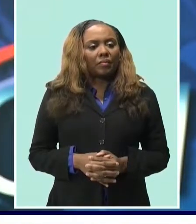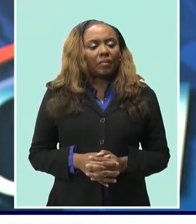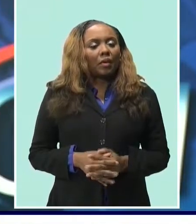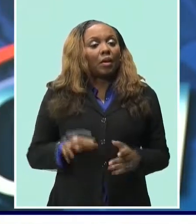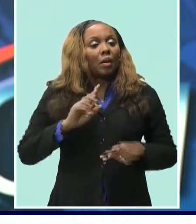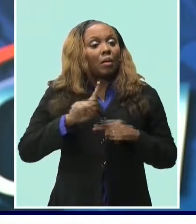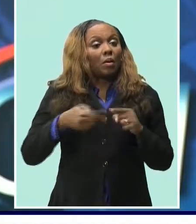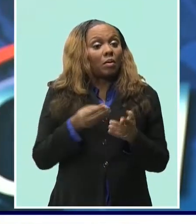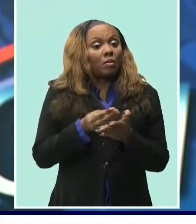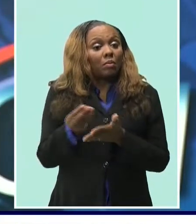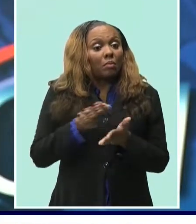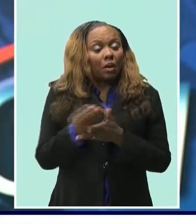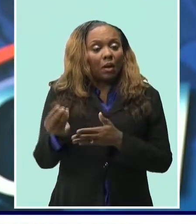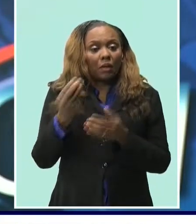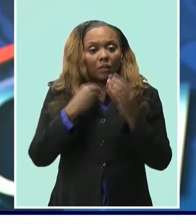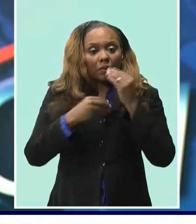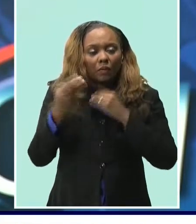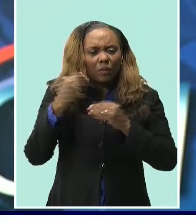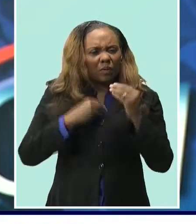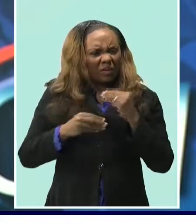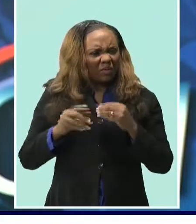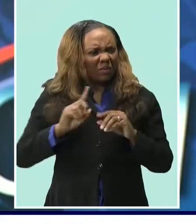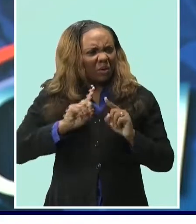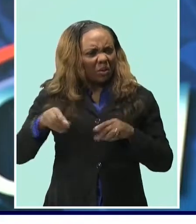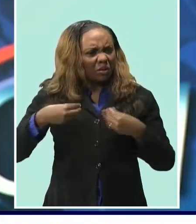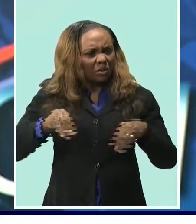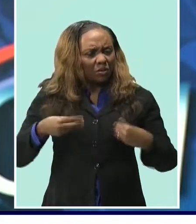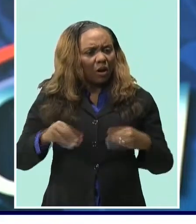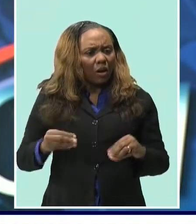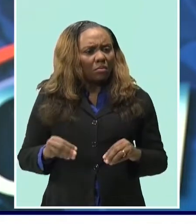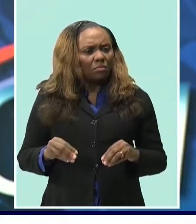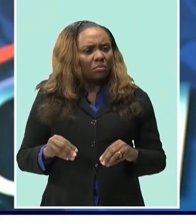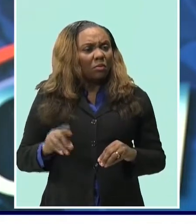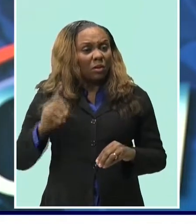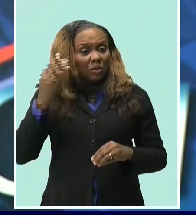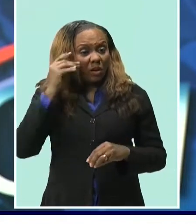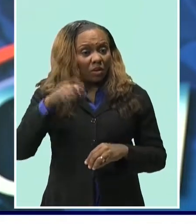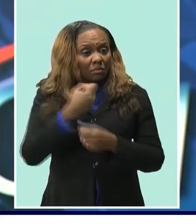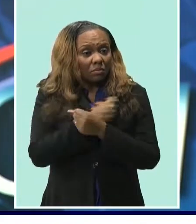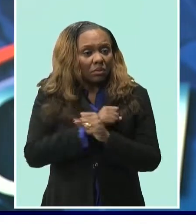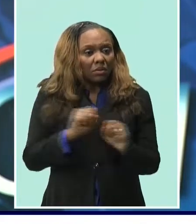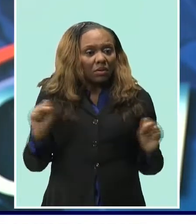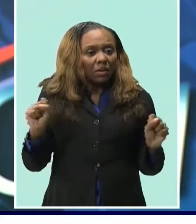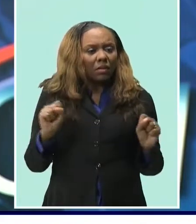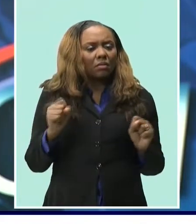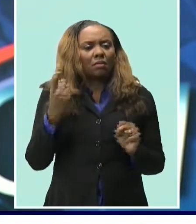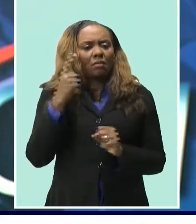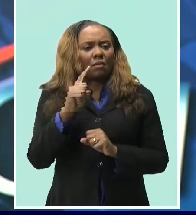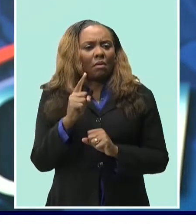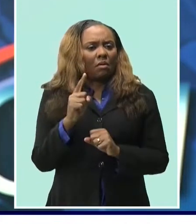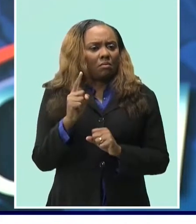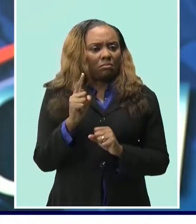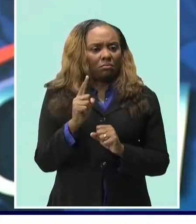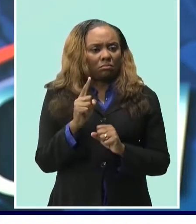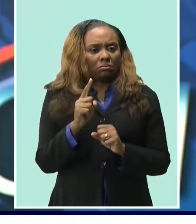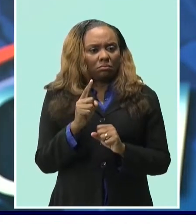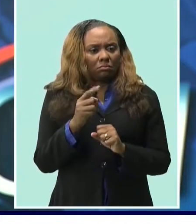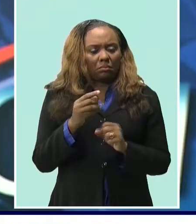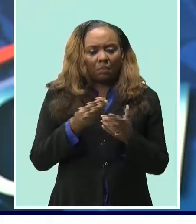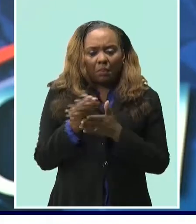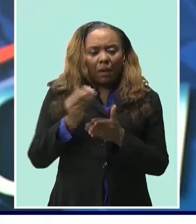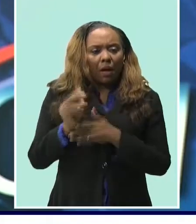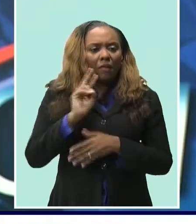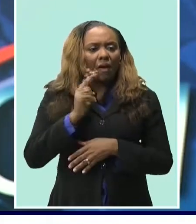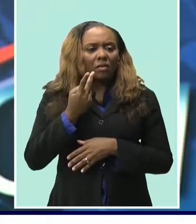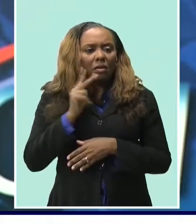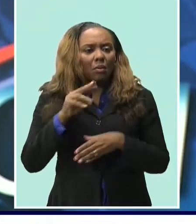Measures similar to those which apply to grocery shopping have been put in place to ensure Barbadians have access to fresh produce, vegetables and meat from